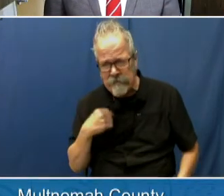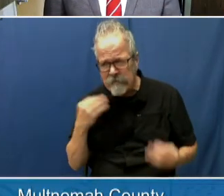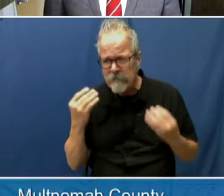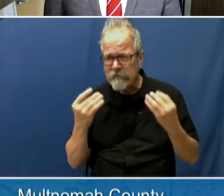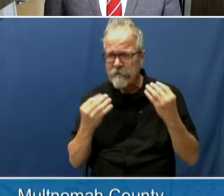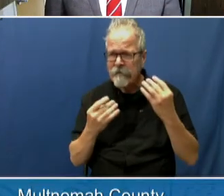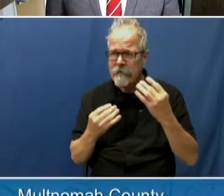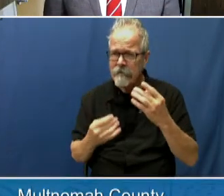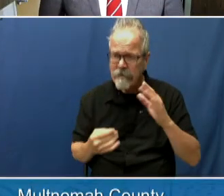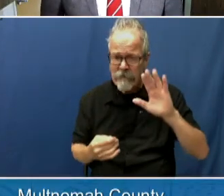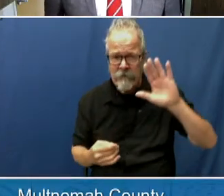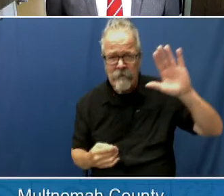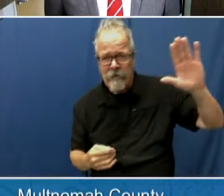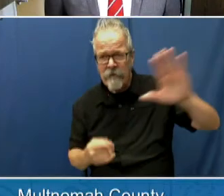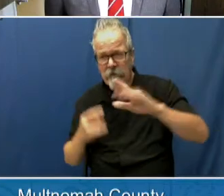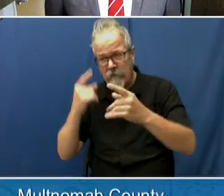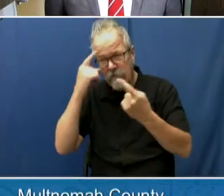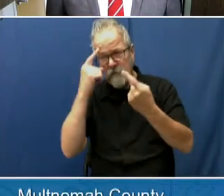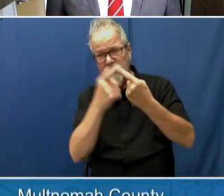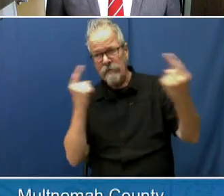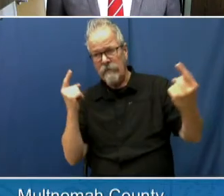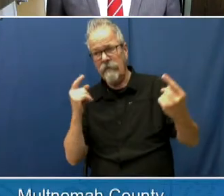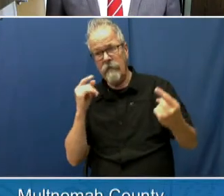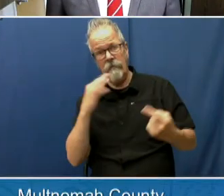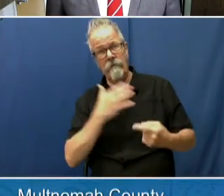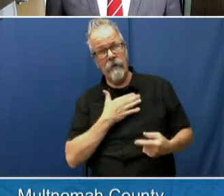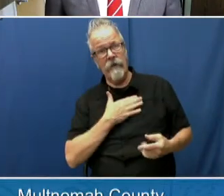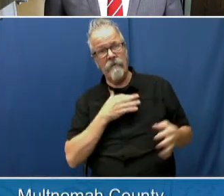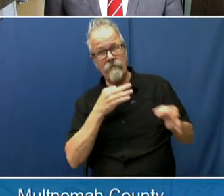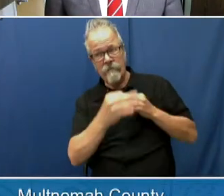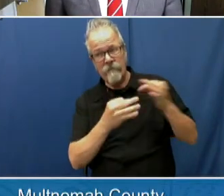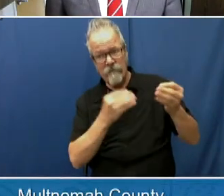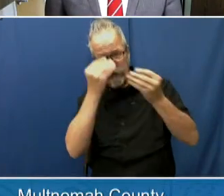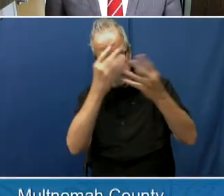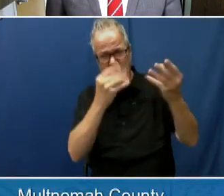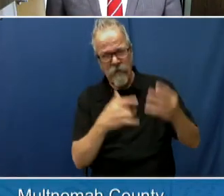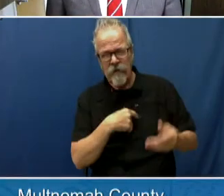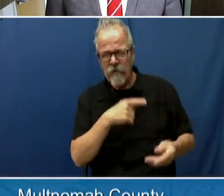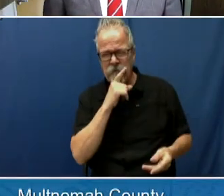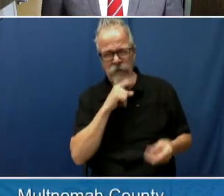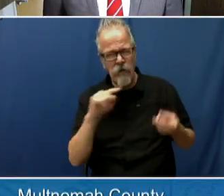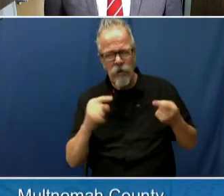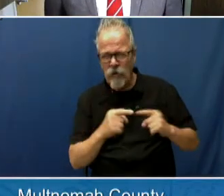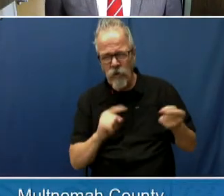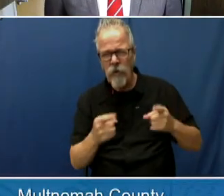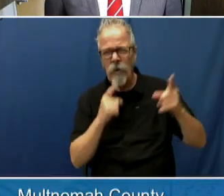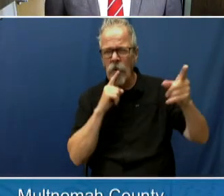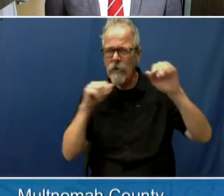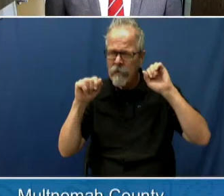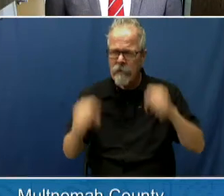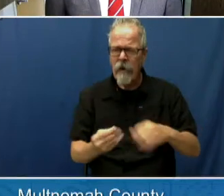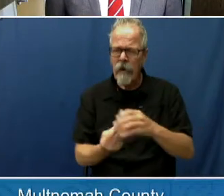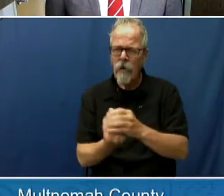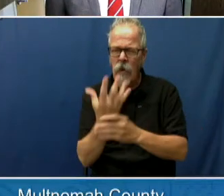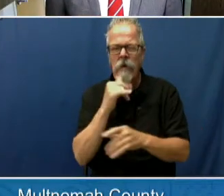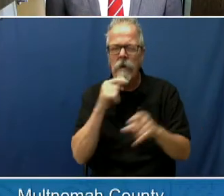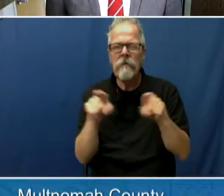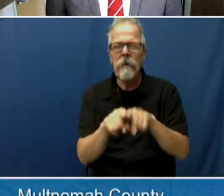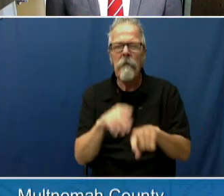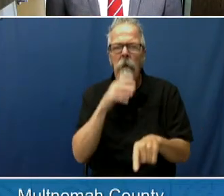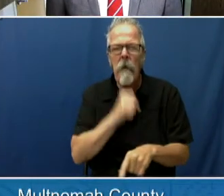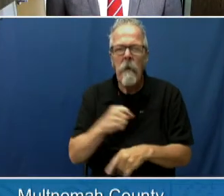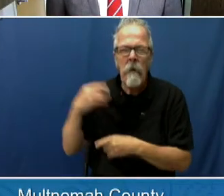with, repairing the hurt, finding pathways to growth so we don't repeat the same mistakes again, and fostering better outcomes in